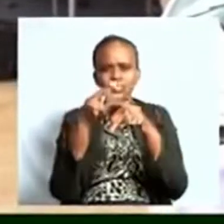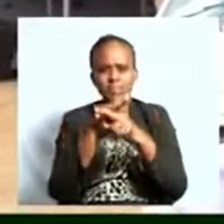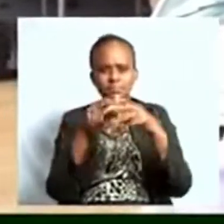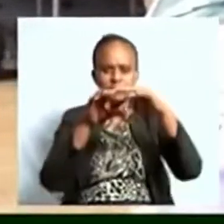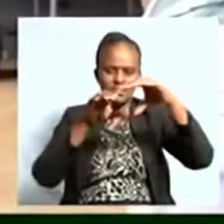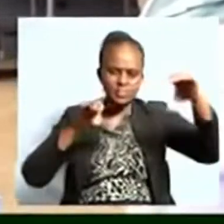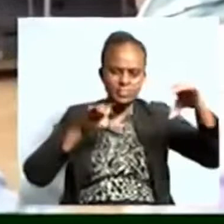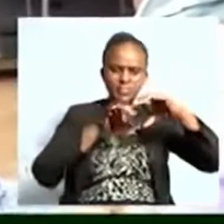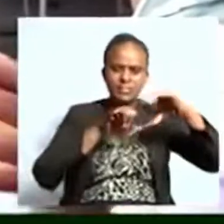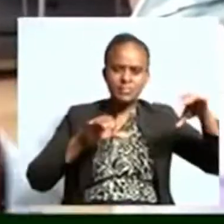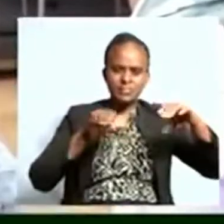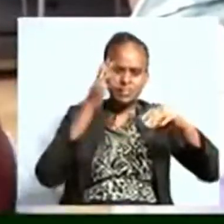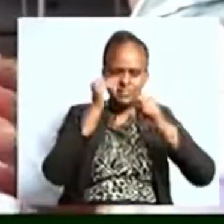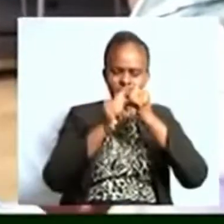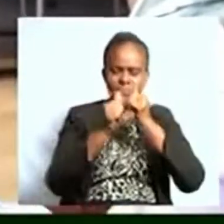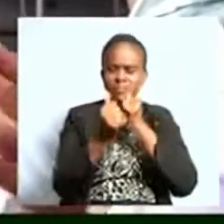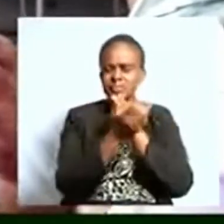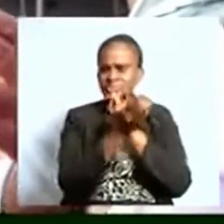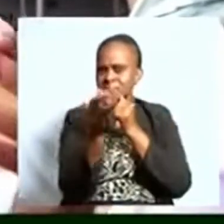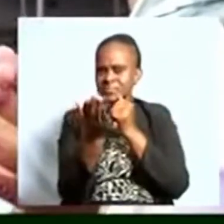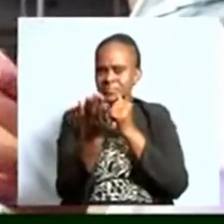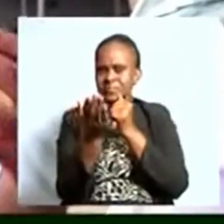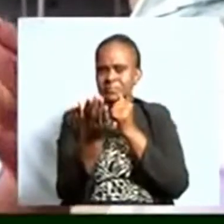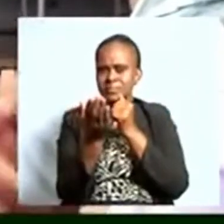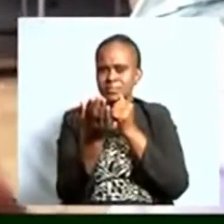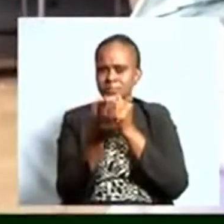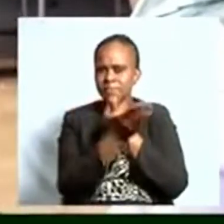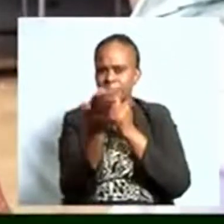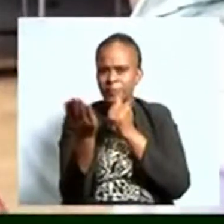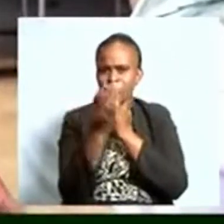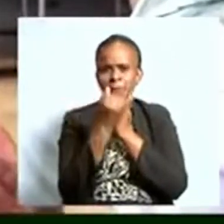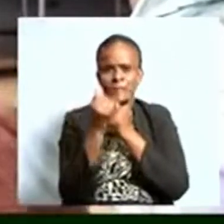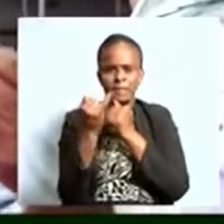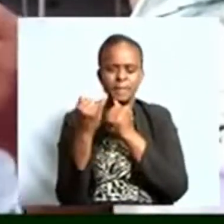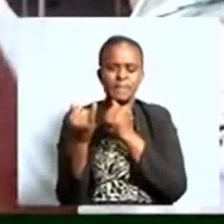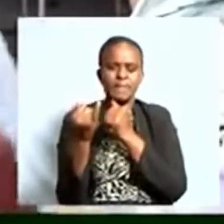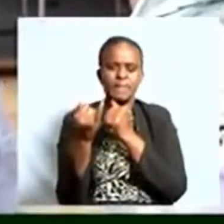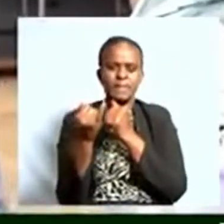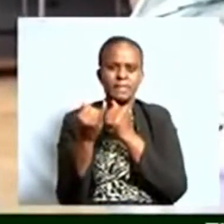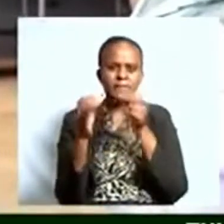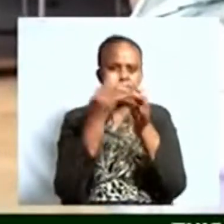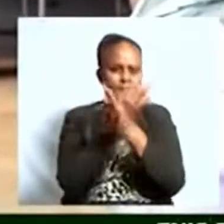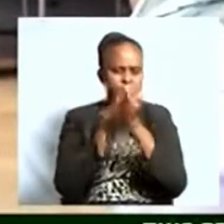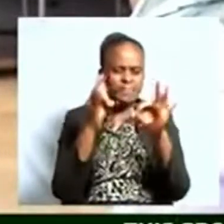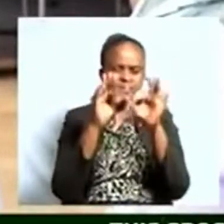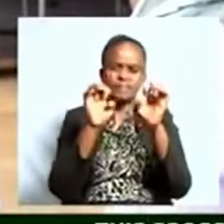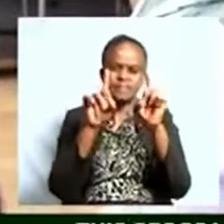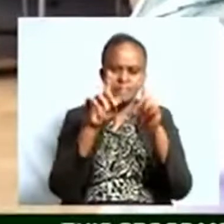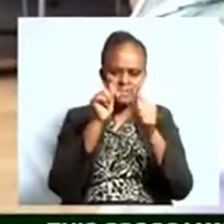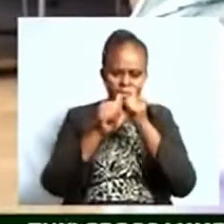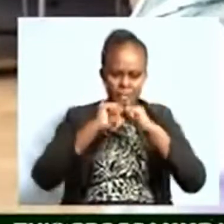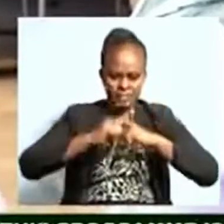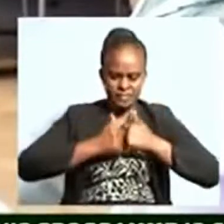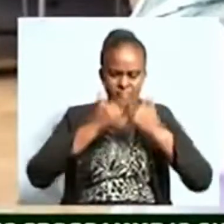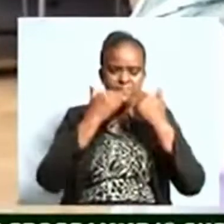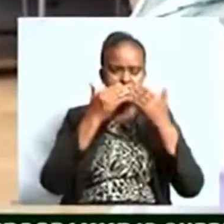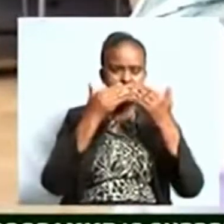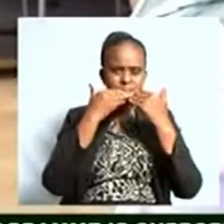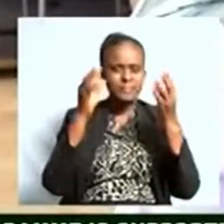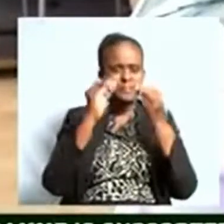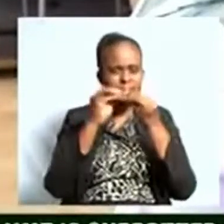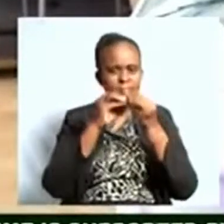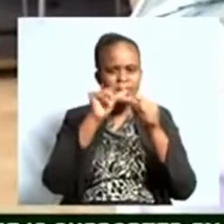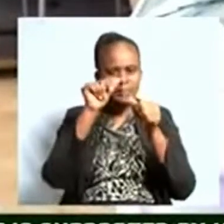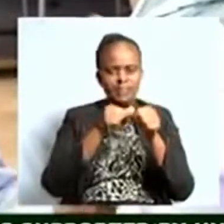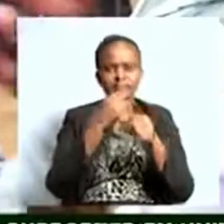blocks because of this issue of free education, which we appreciate, everyone is